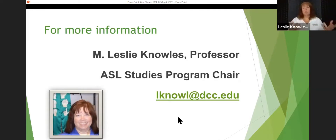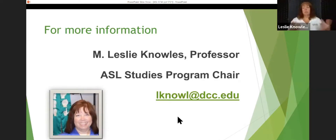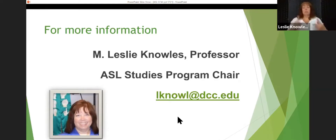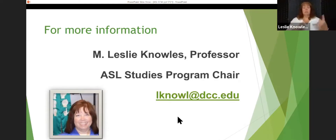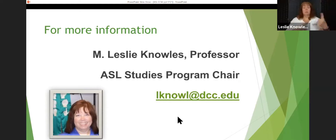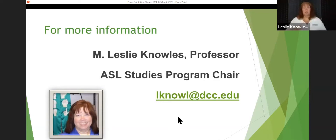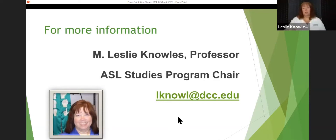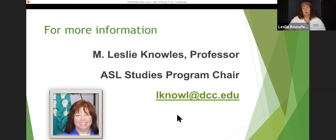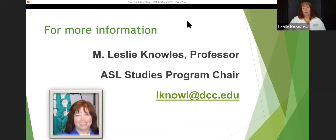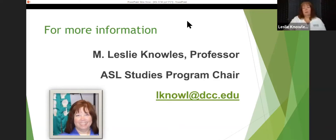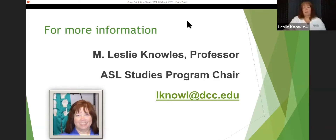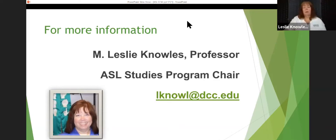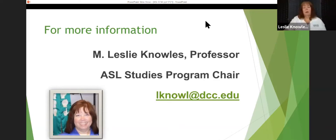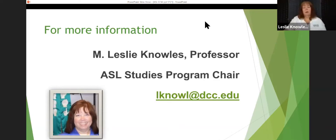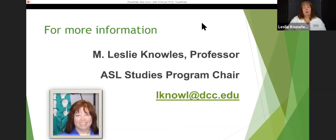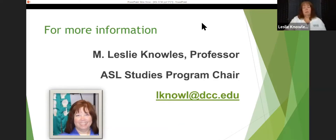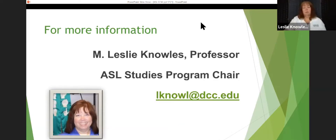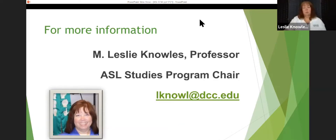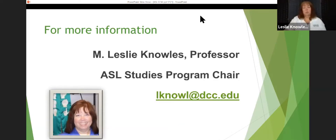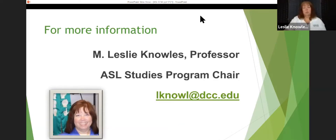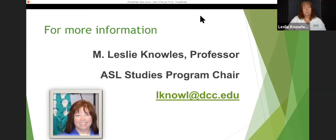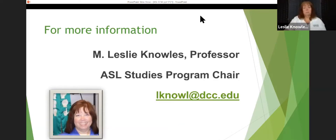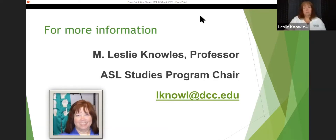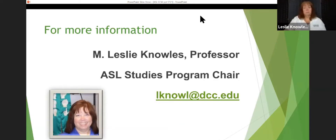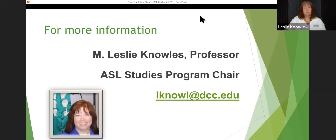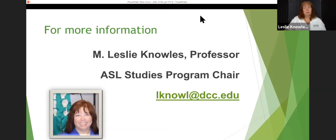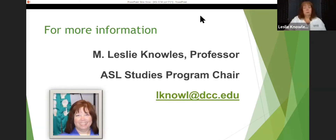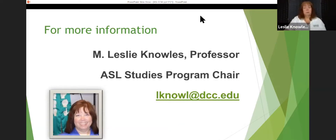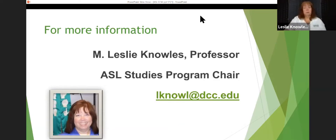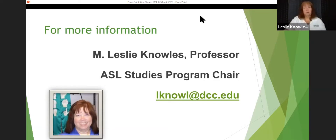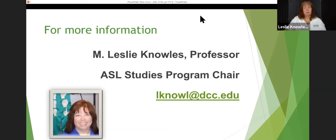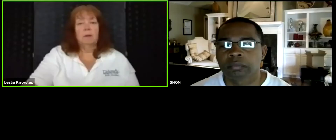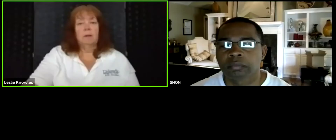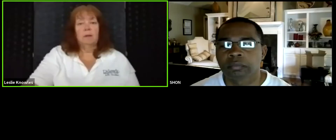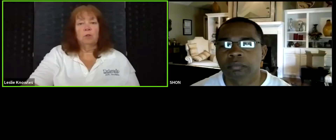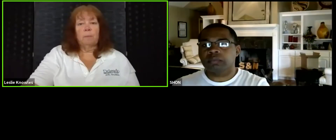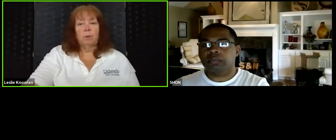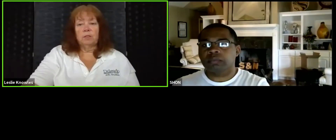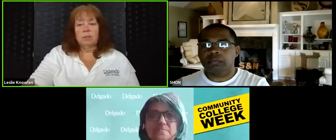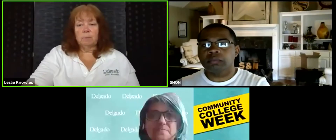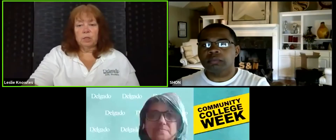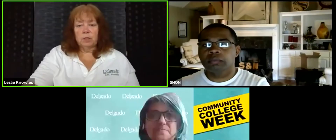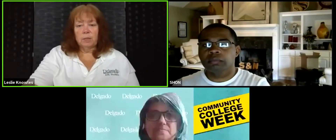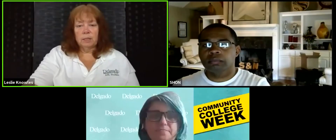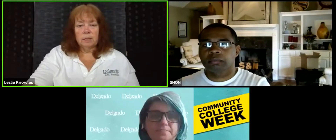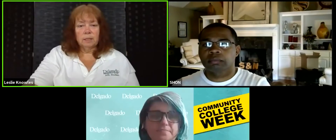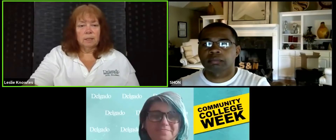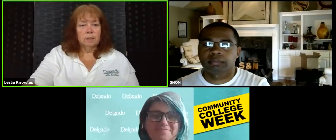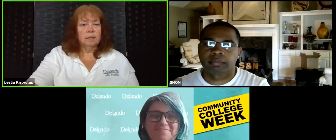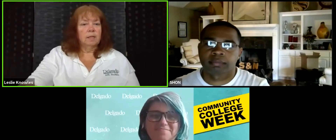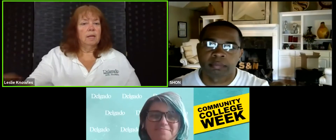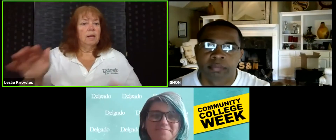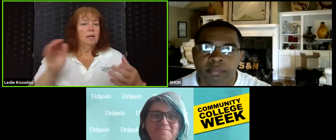ask questions, and it's a one-on-one situation. So I'm going to stop sharing.